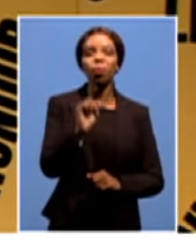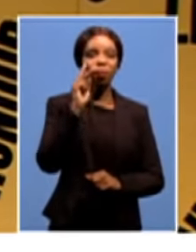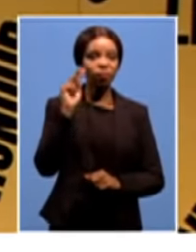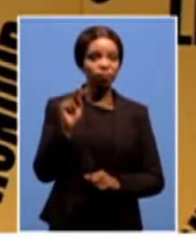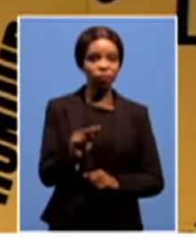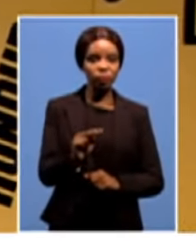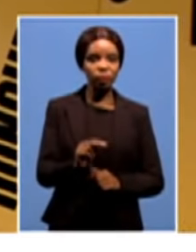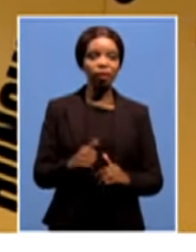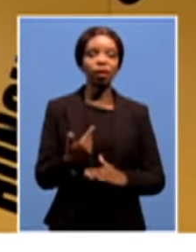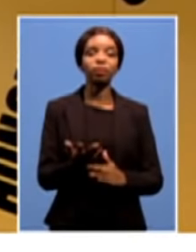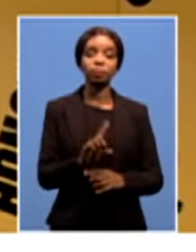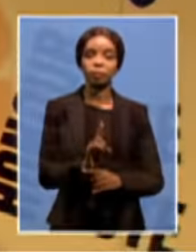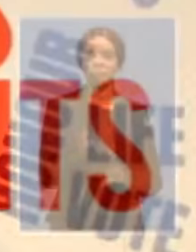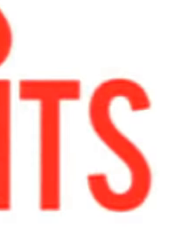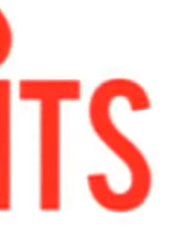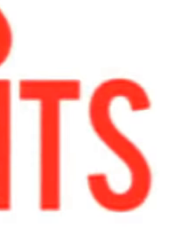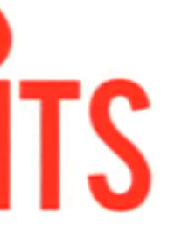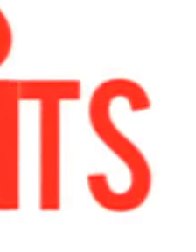after the break.